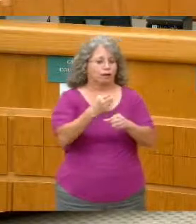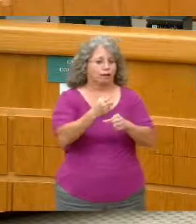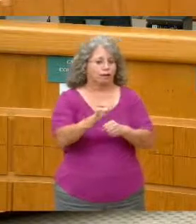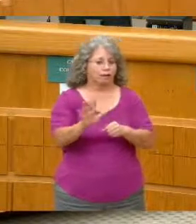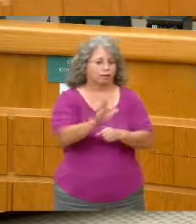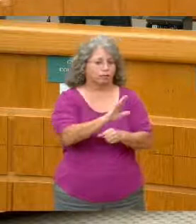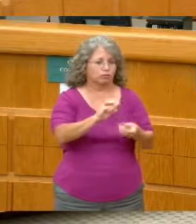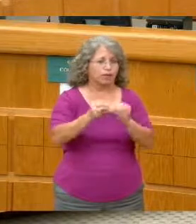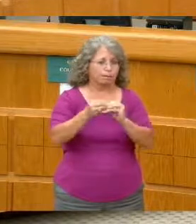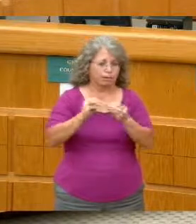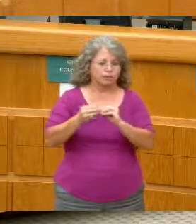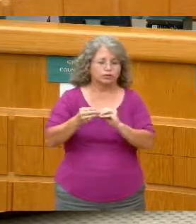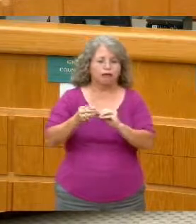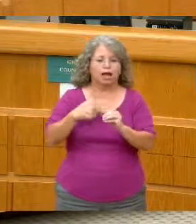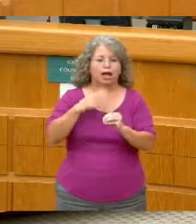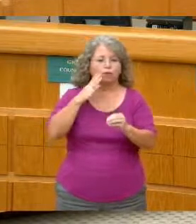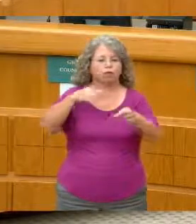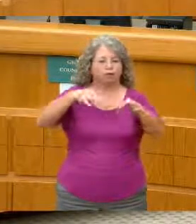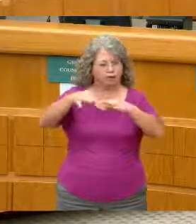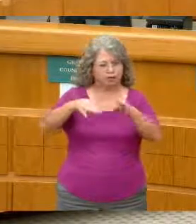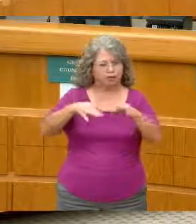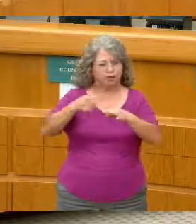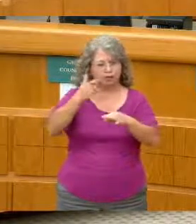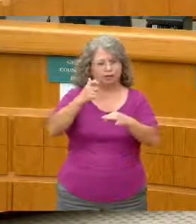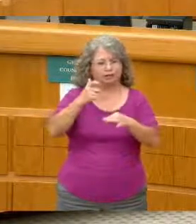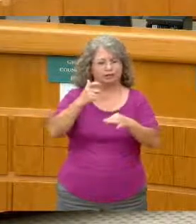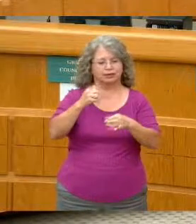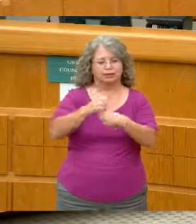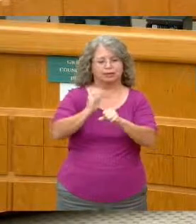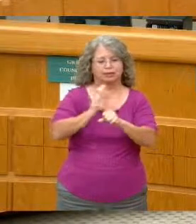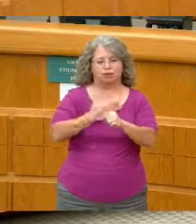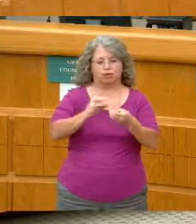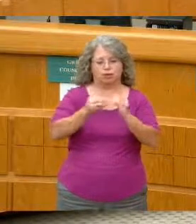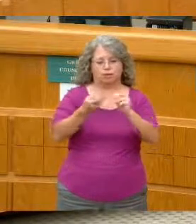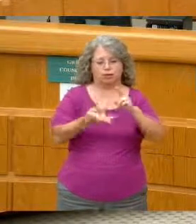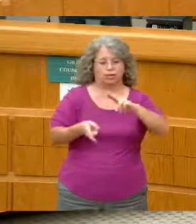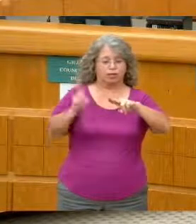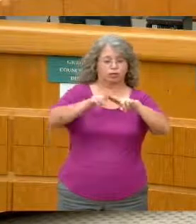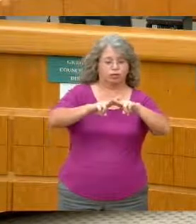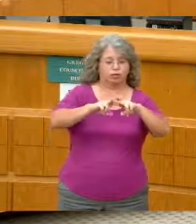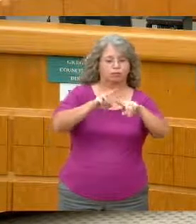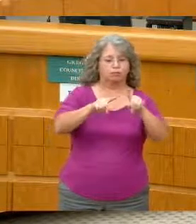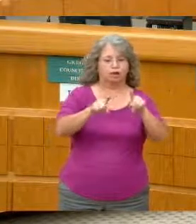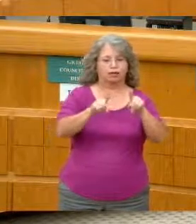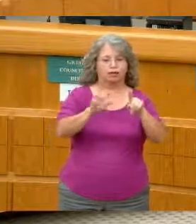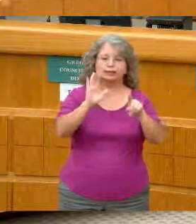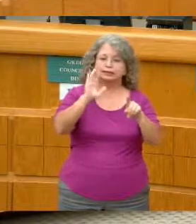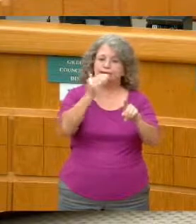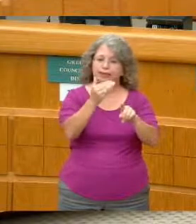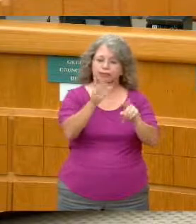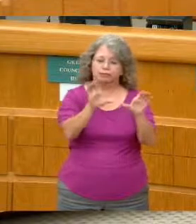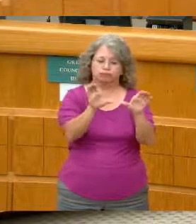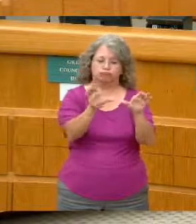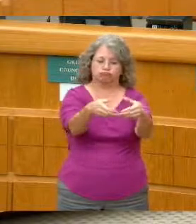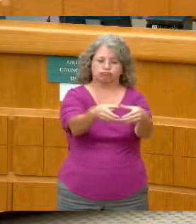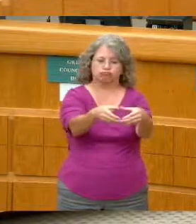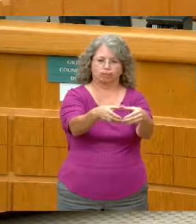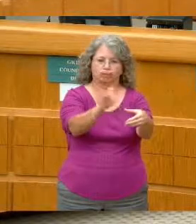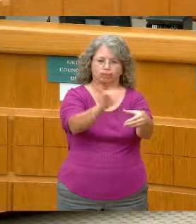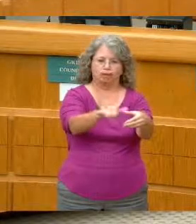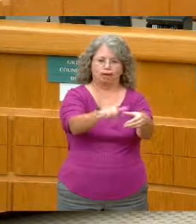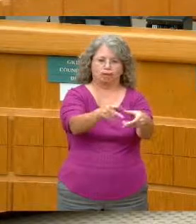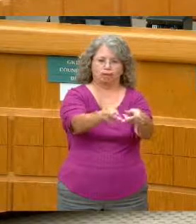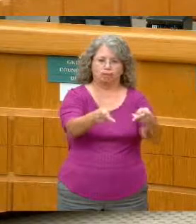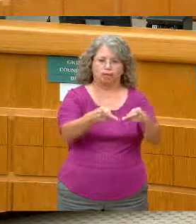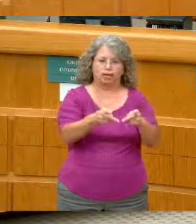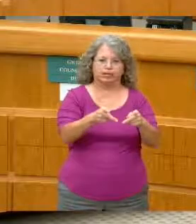so the numbers are coming in now, and I'm going to walk you through that because it causes an increase in our numbers, but it's isolated to that